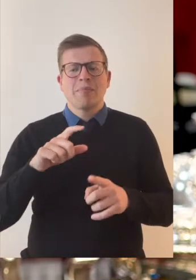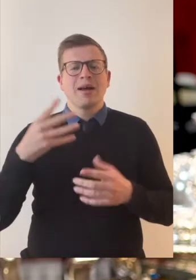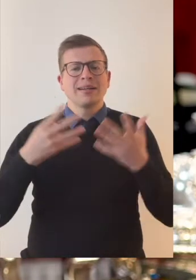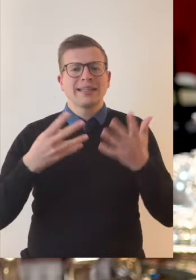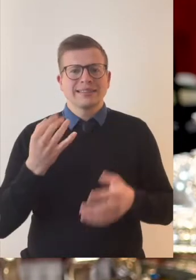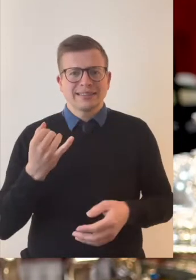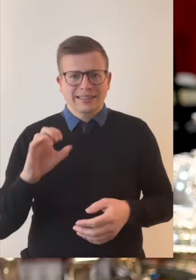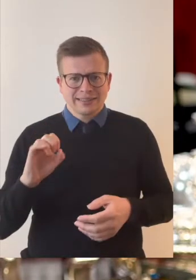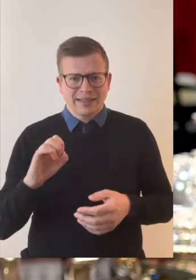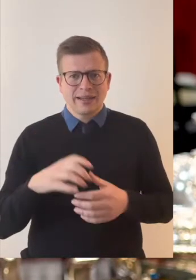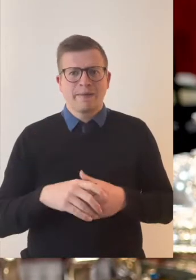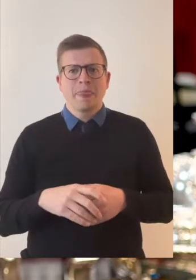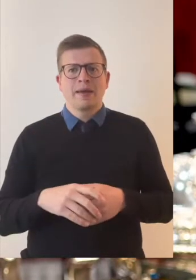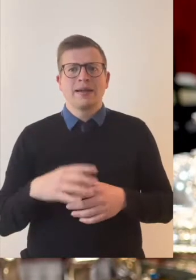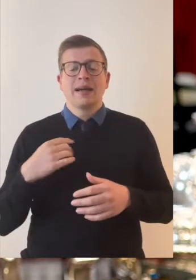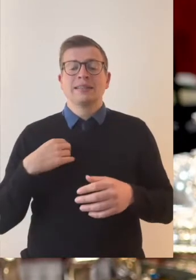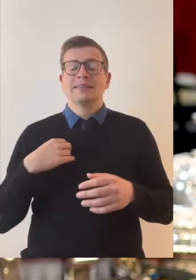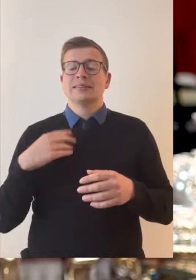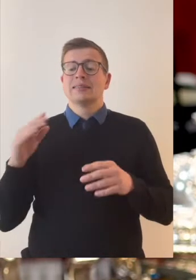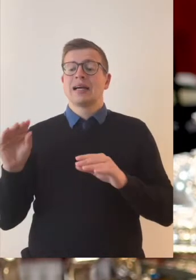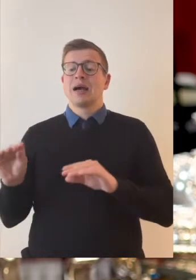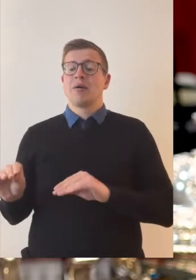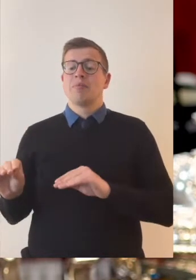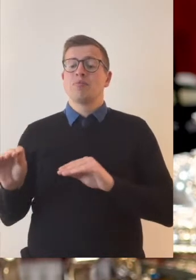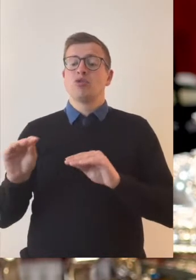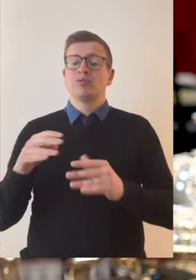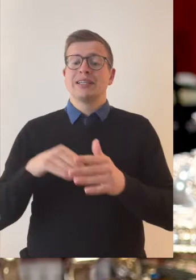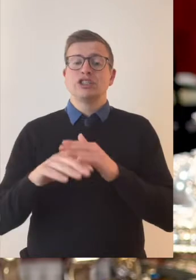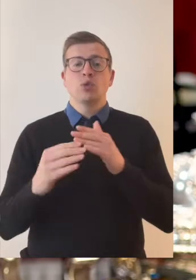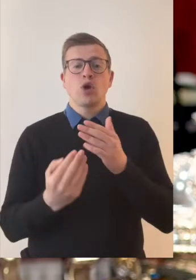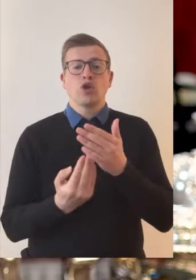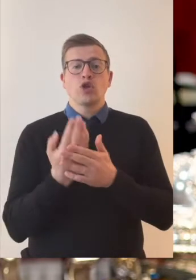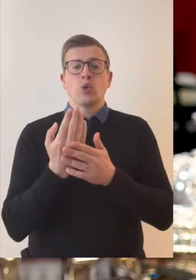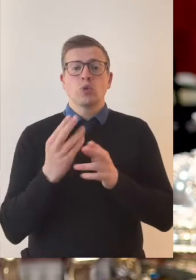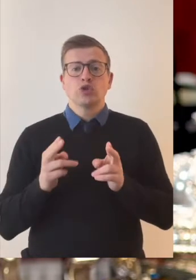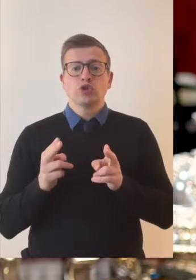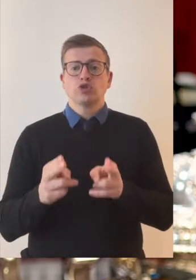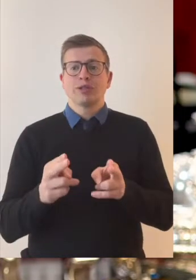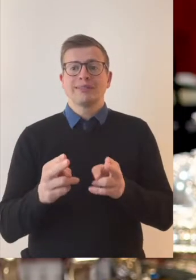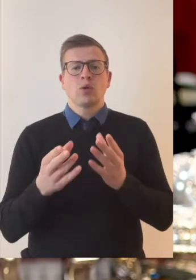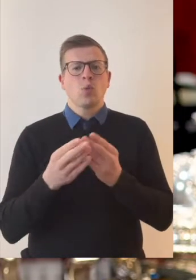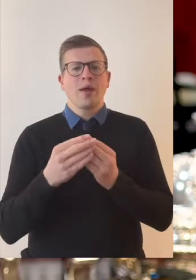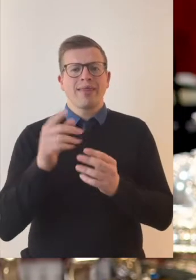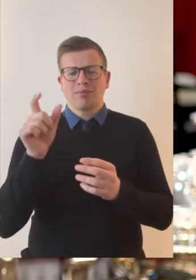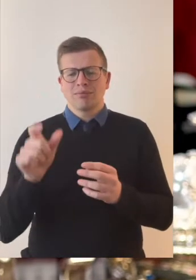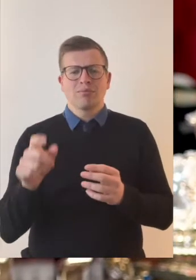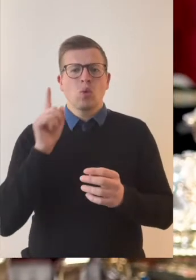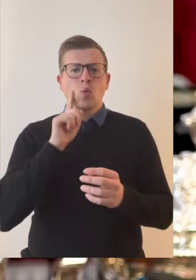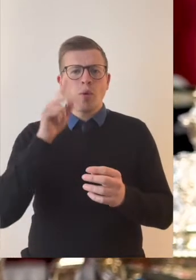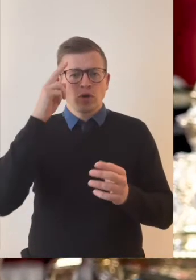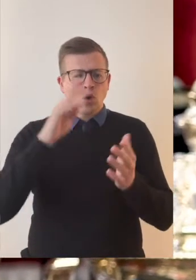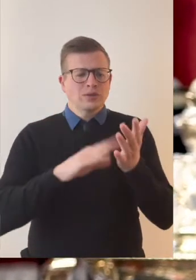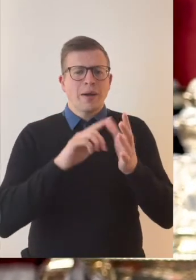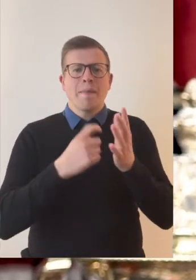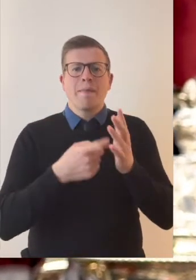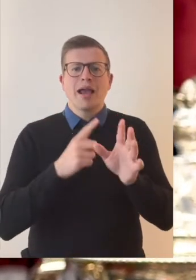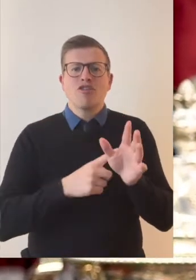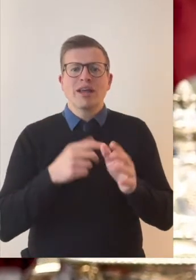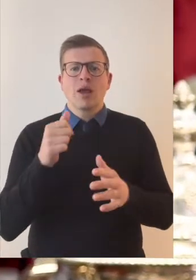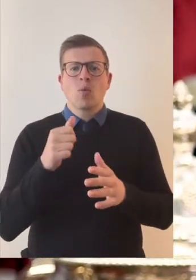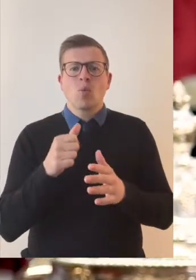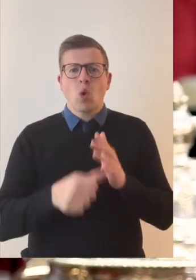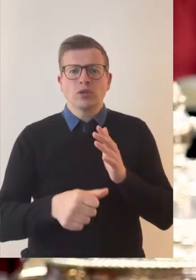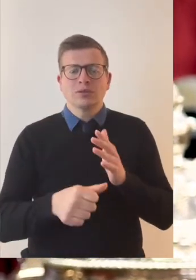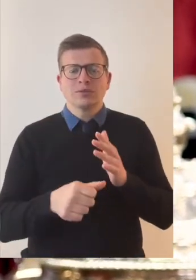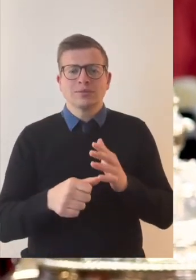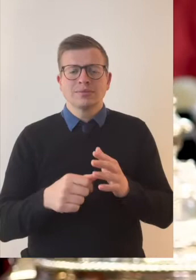the 12th of December, 1960. And I moved into New Street with Mary Wood, a